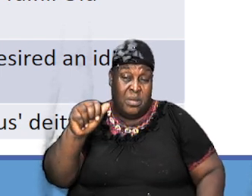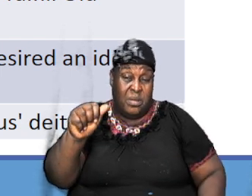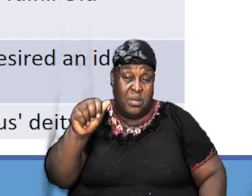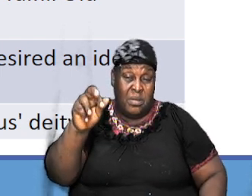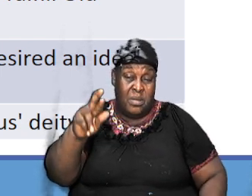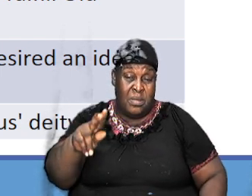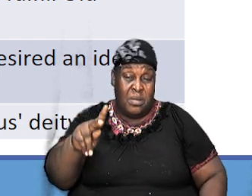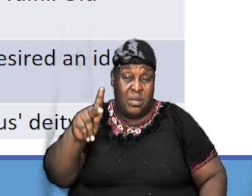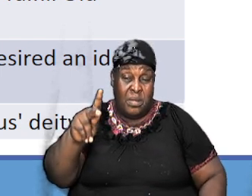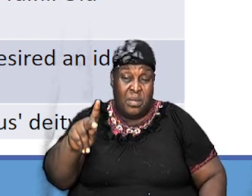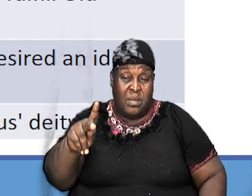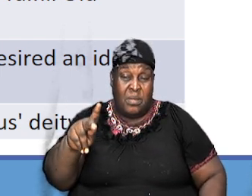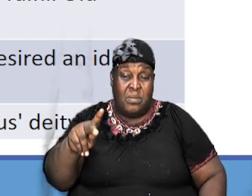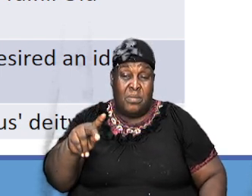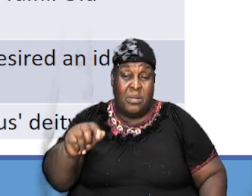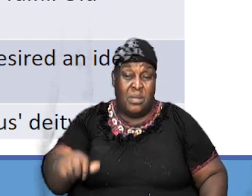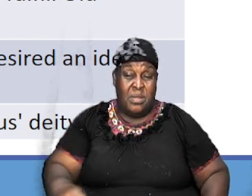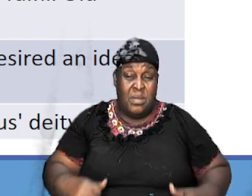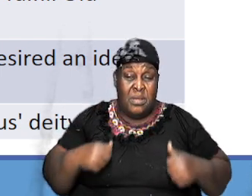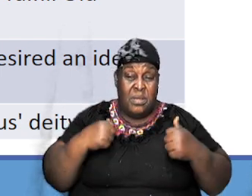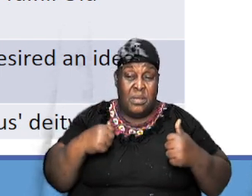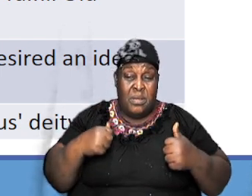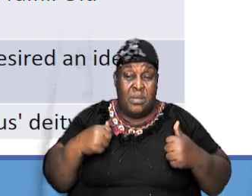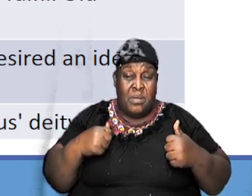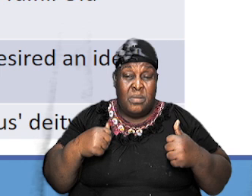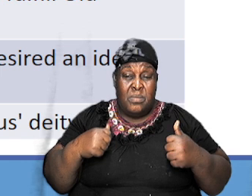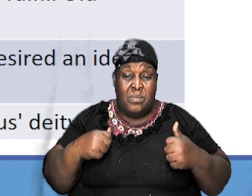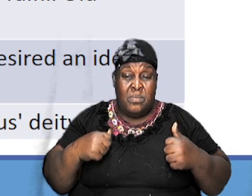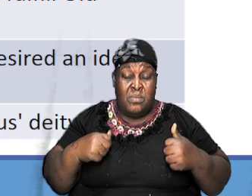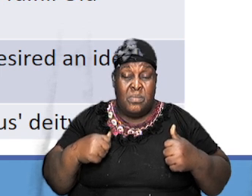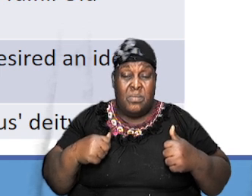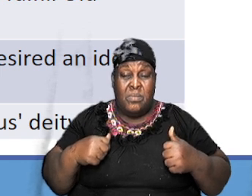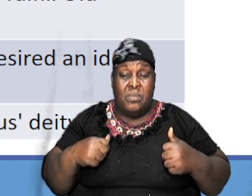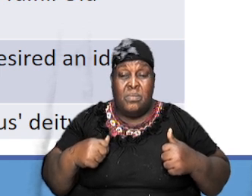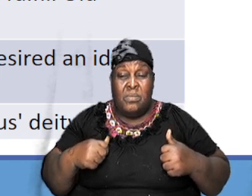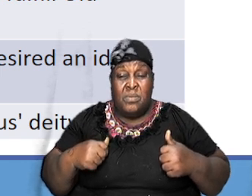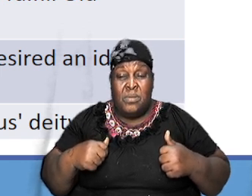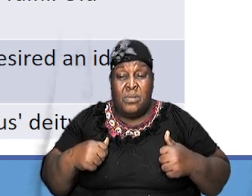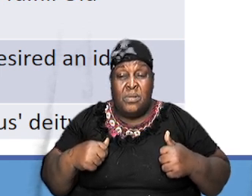Mark's styles were suited for this.